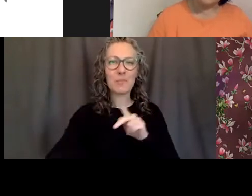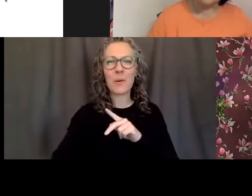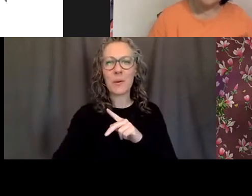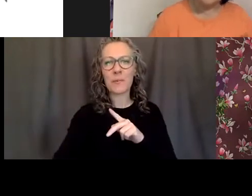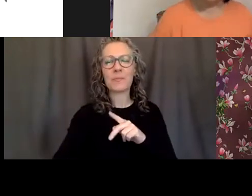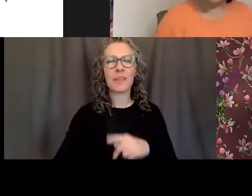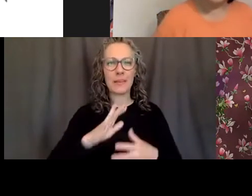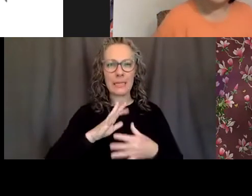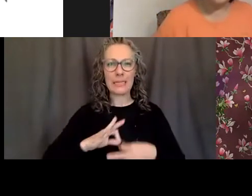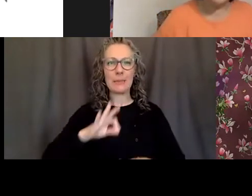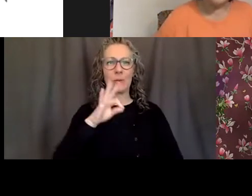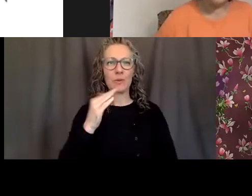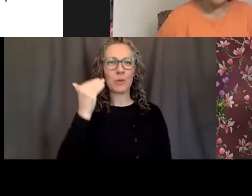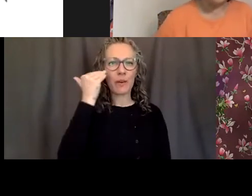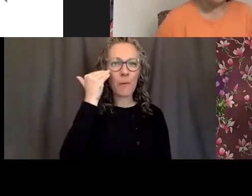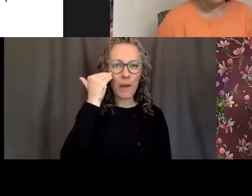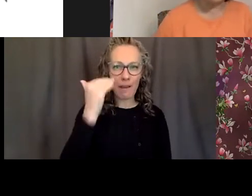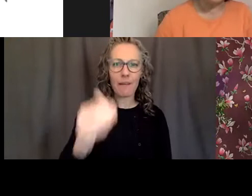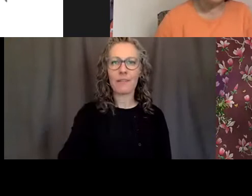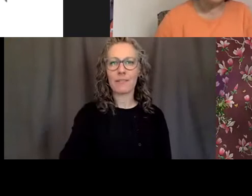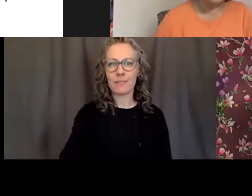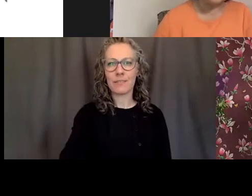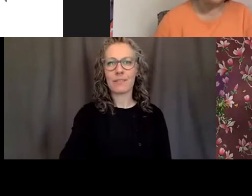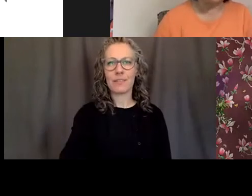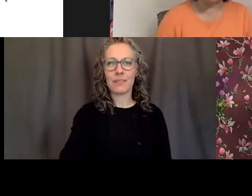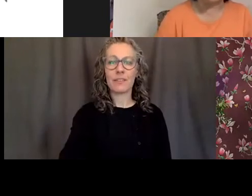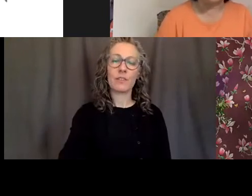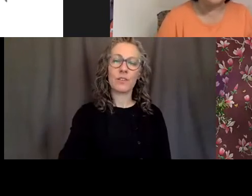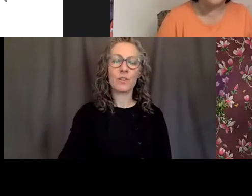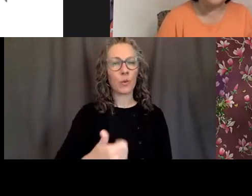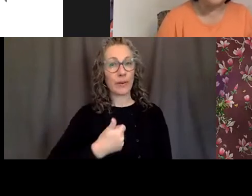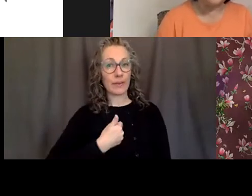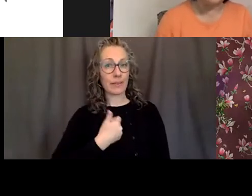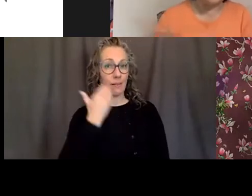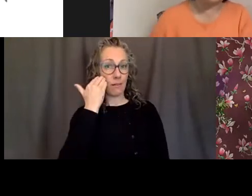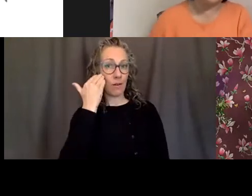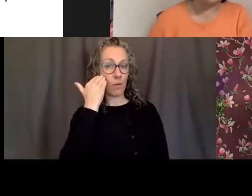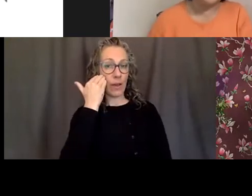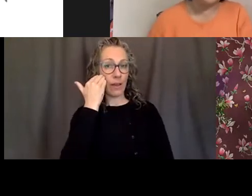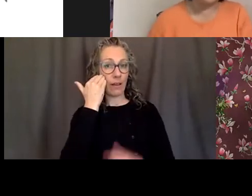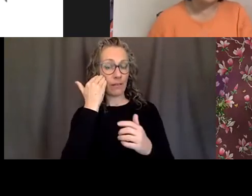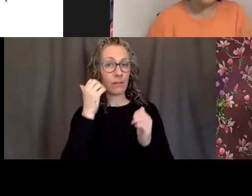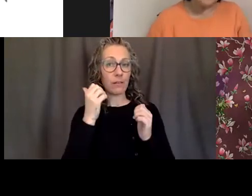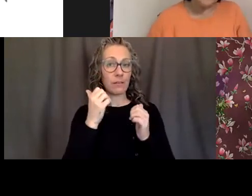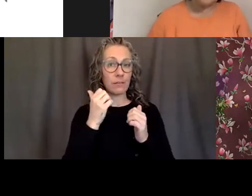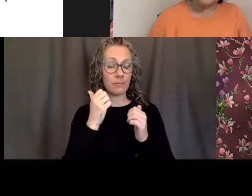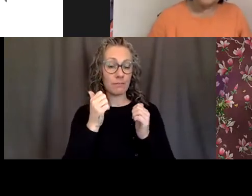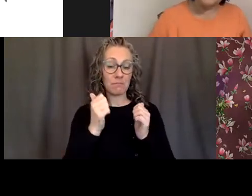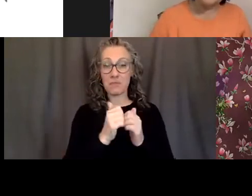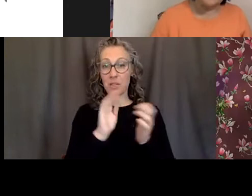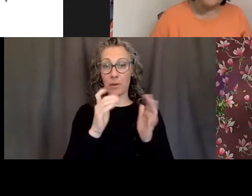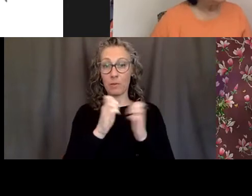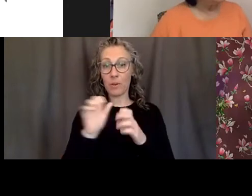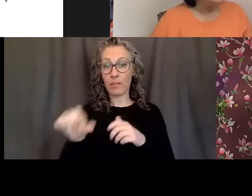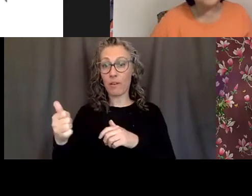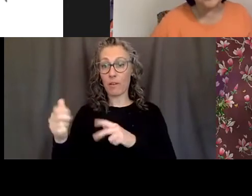aware. So the difference between spiritually self-aware people with others is that a lot of other people will